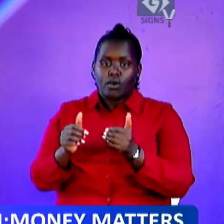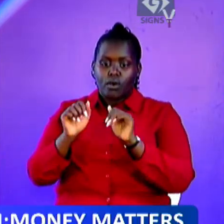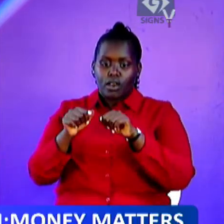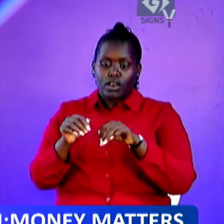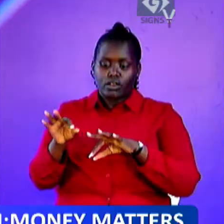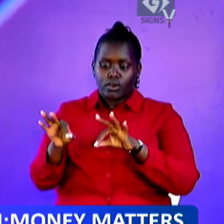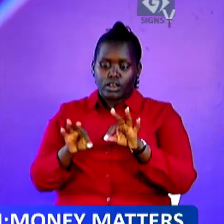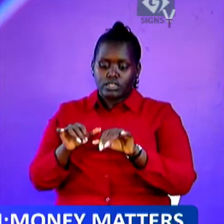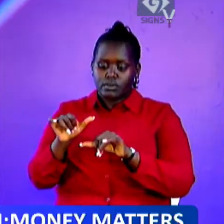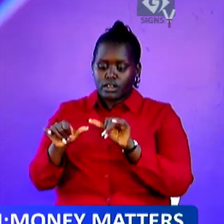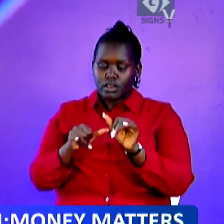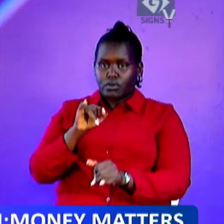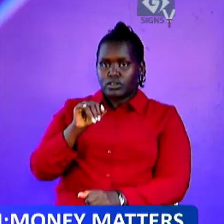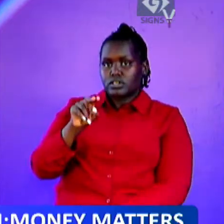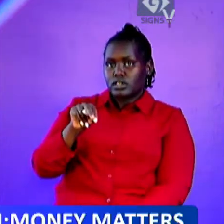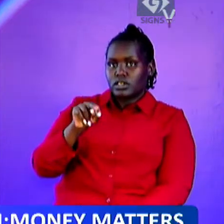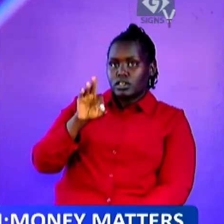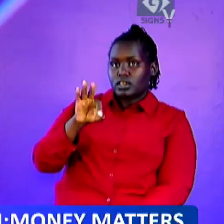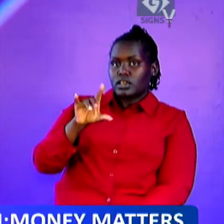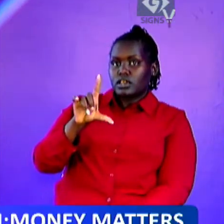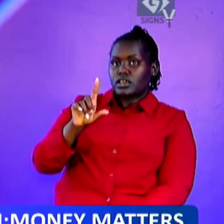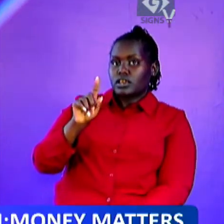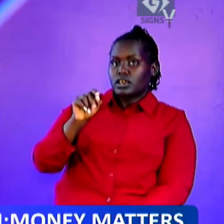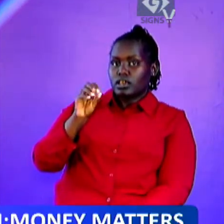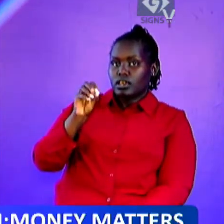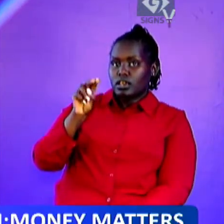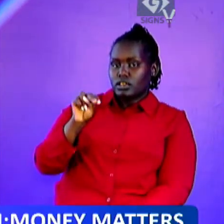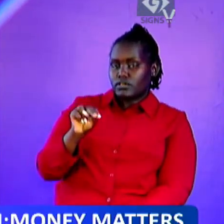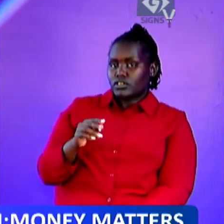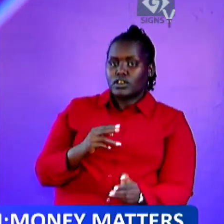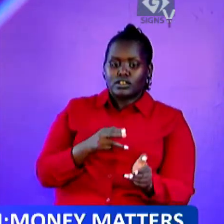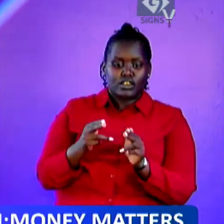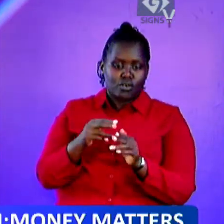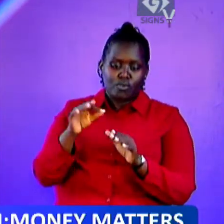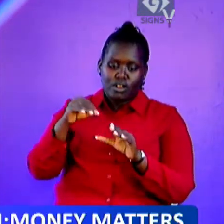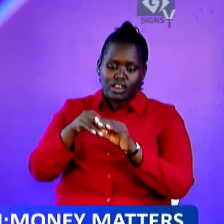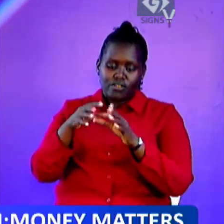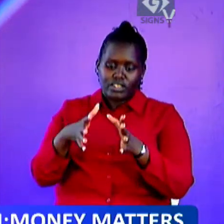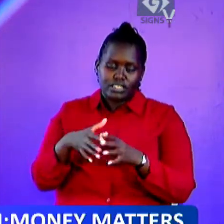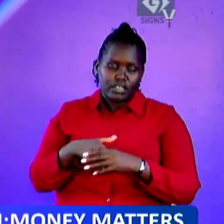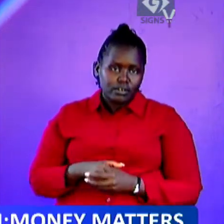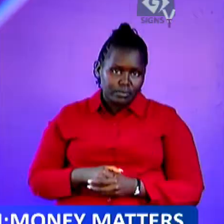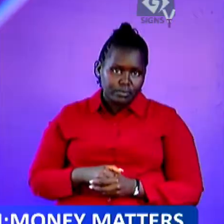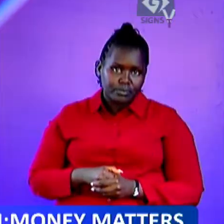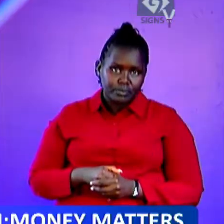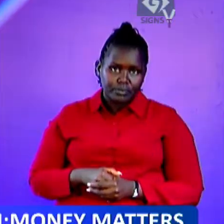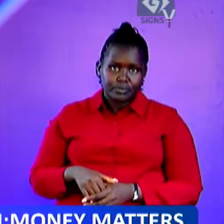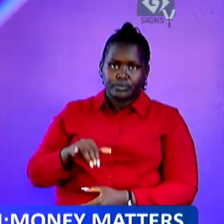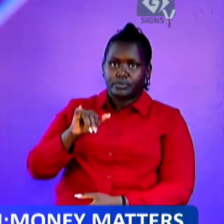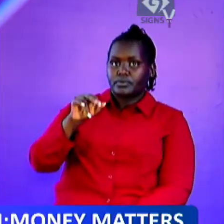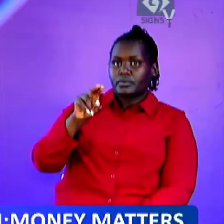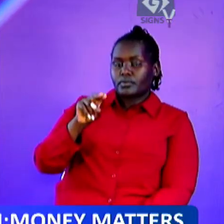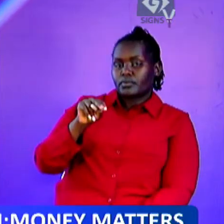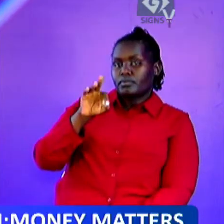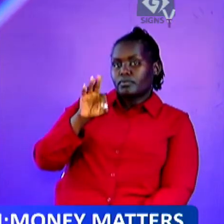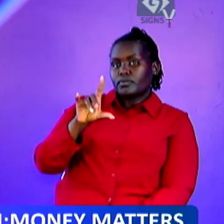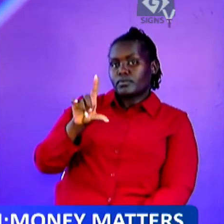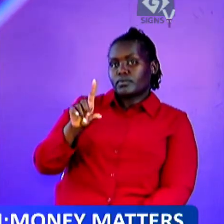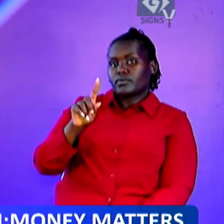inflation and how can we calculate inflation as kawaida investors? Inflation is simply